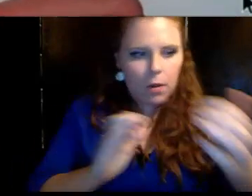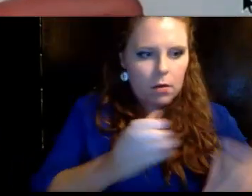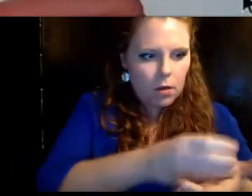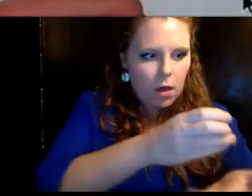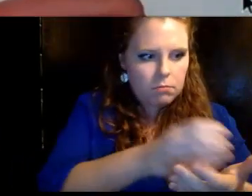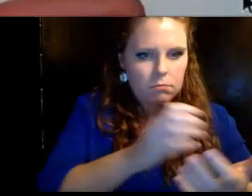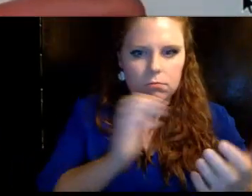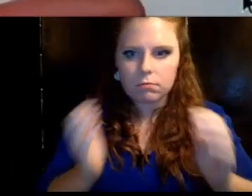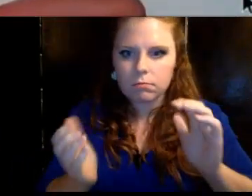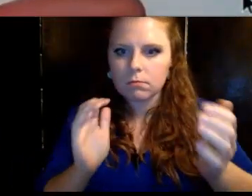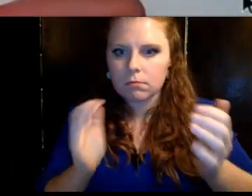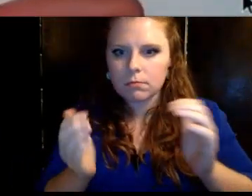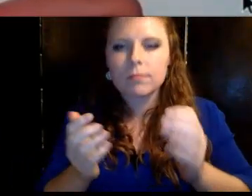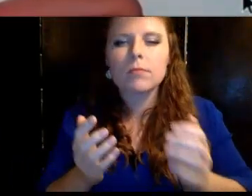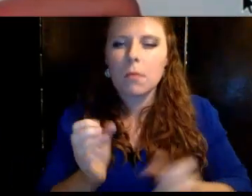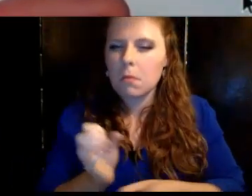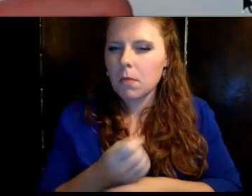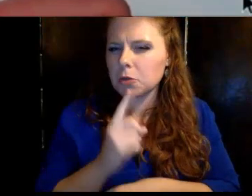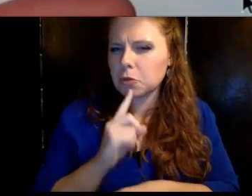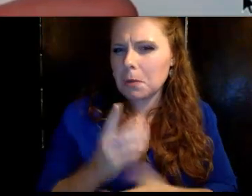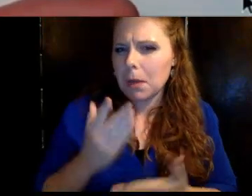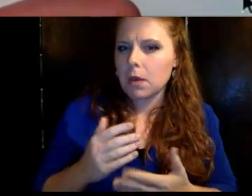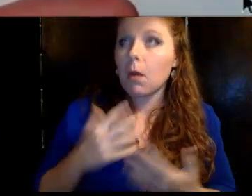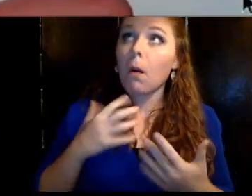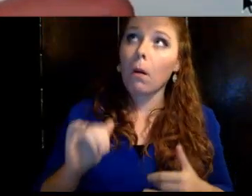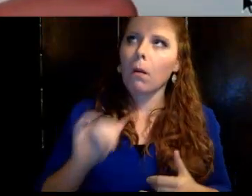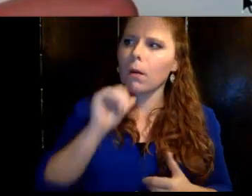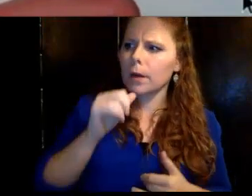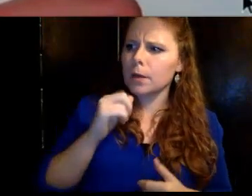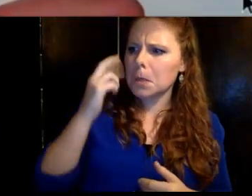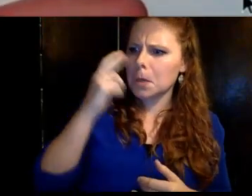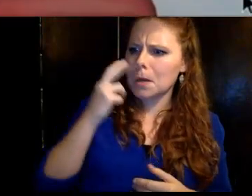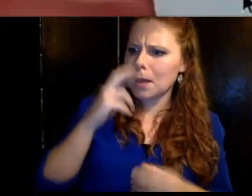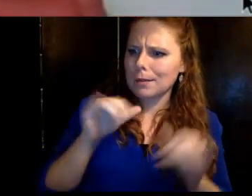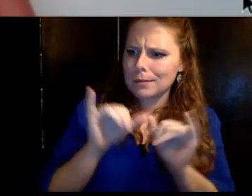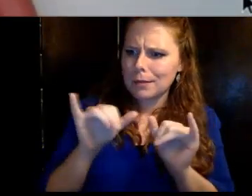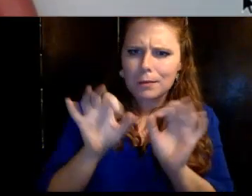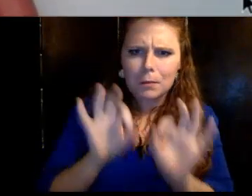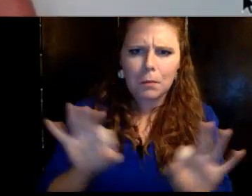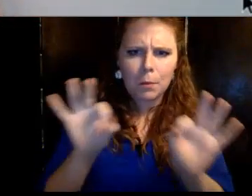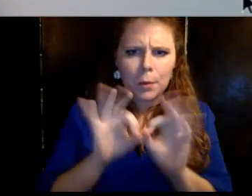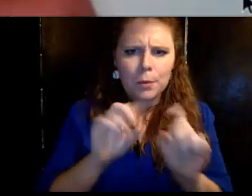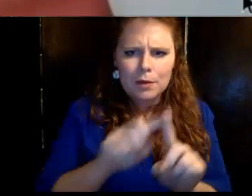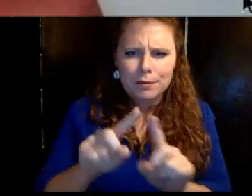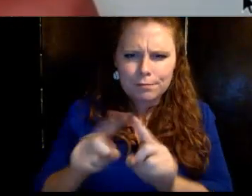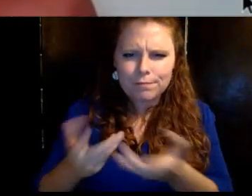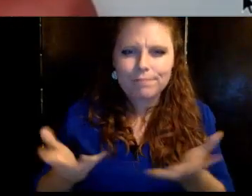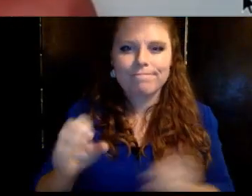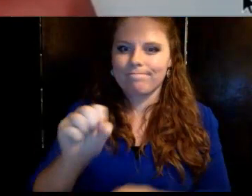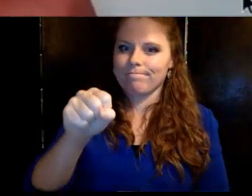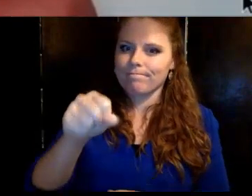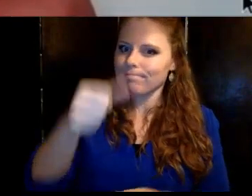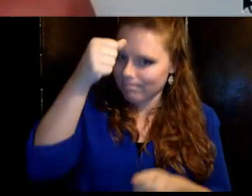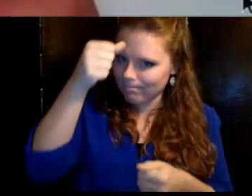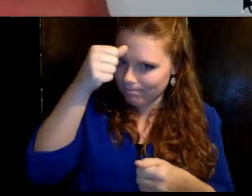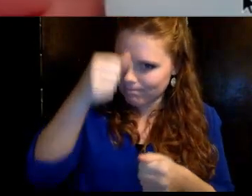cup? These are all things that maybe you haven't thought about before when you've been doing your drawings, but really these are all things that need to be